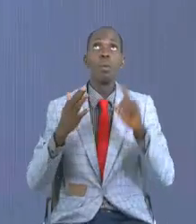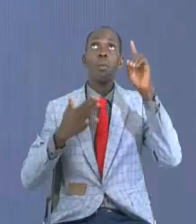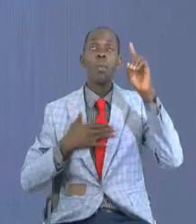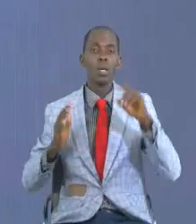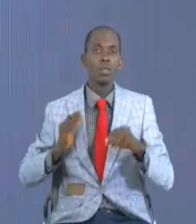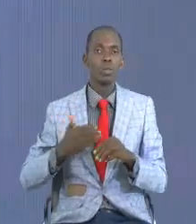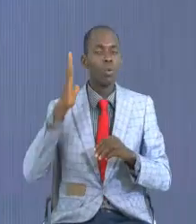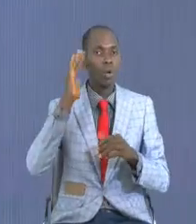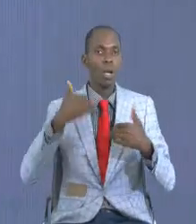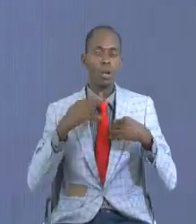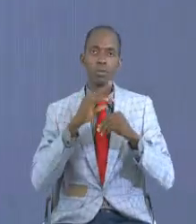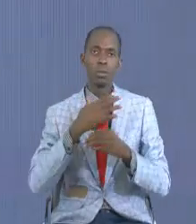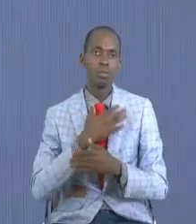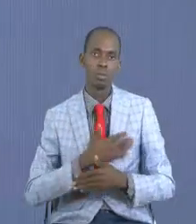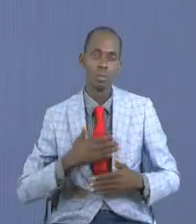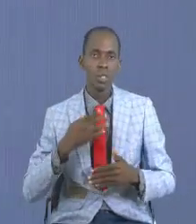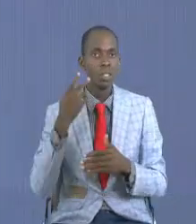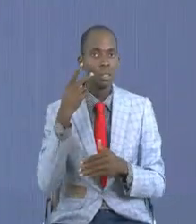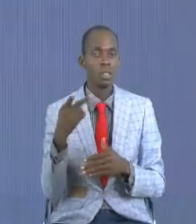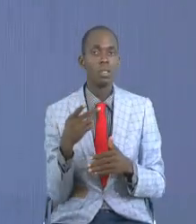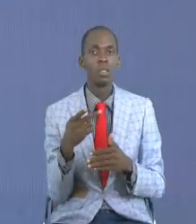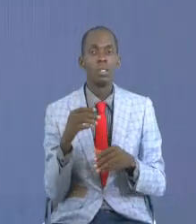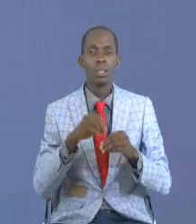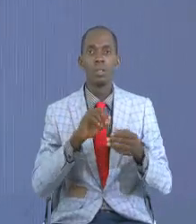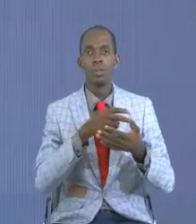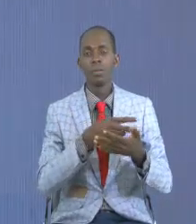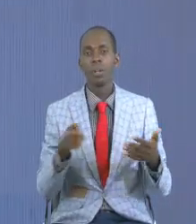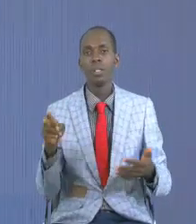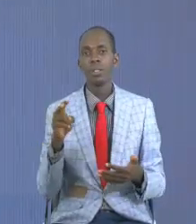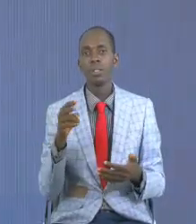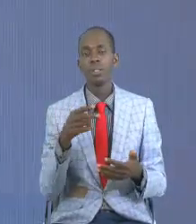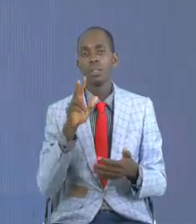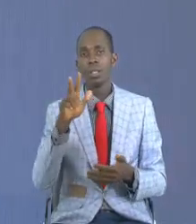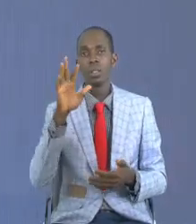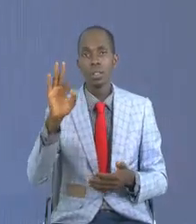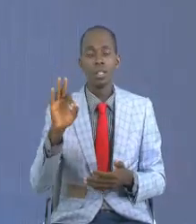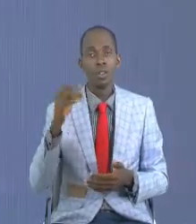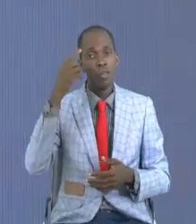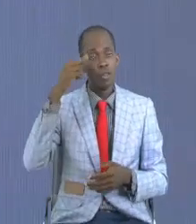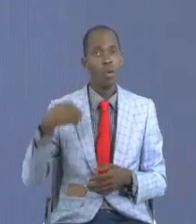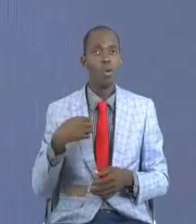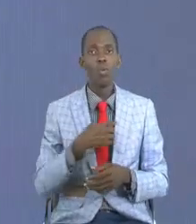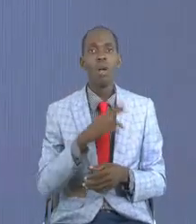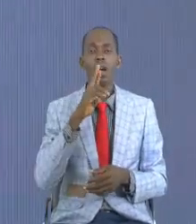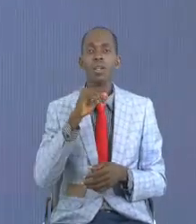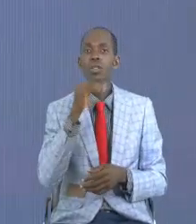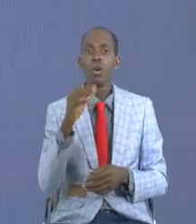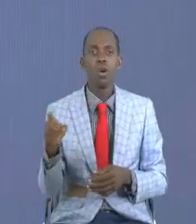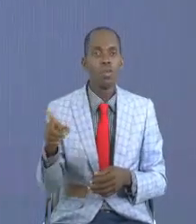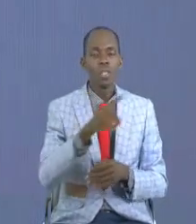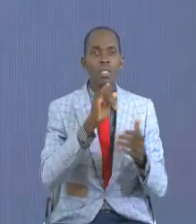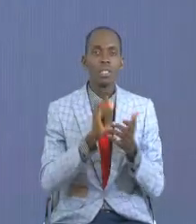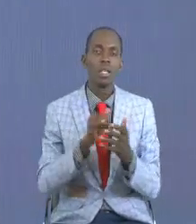verse 39. It says in verse 39, but we are not of them who draw back